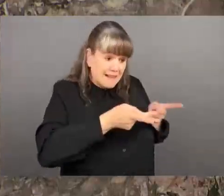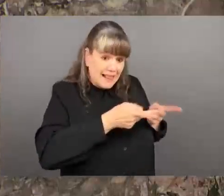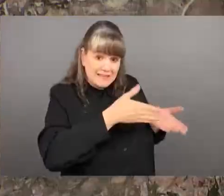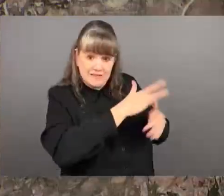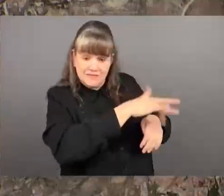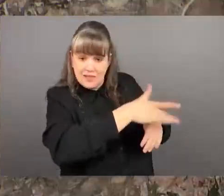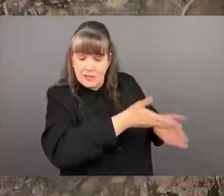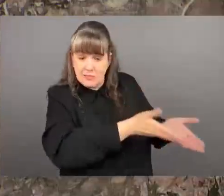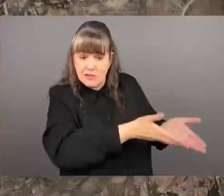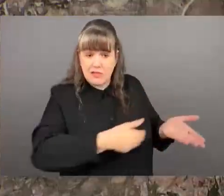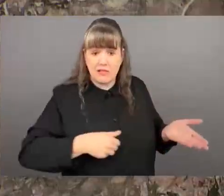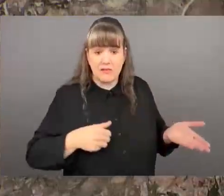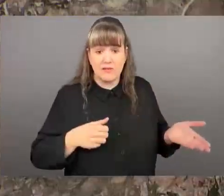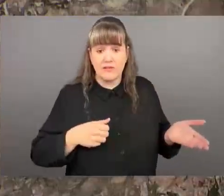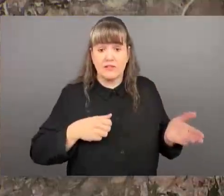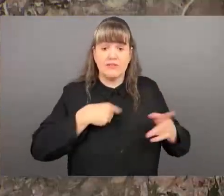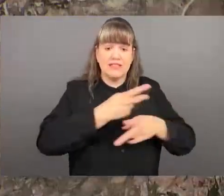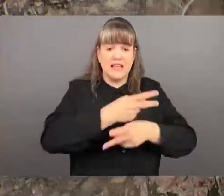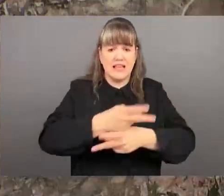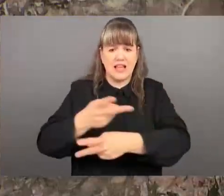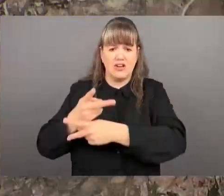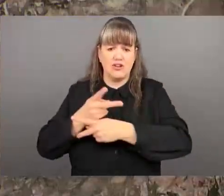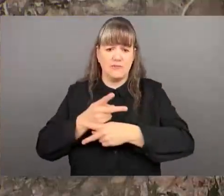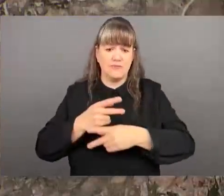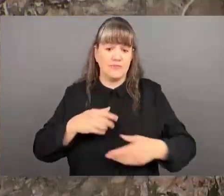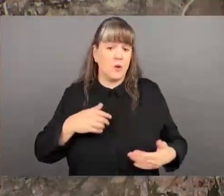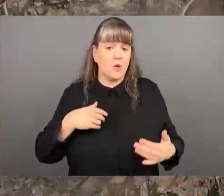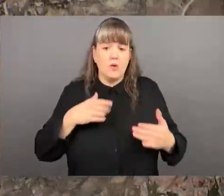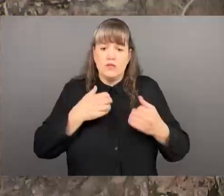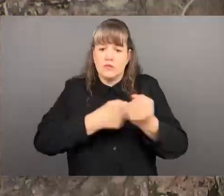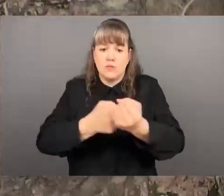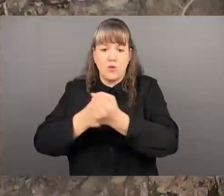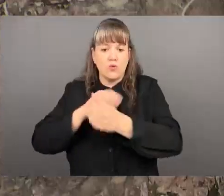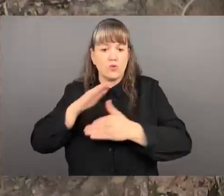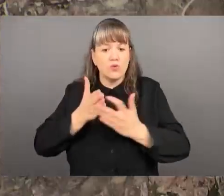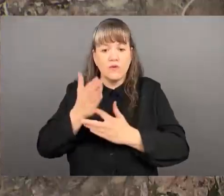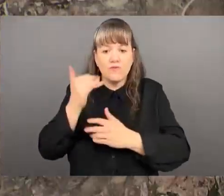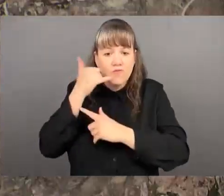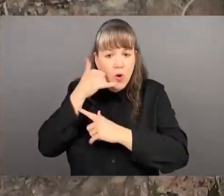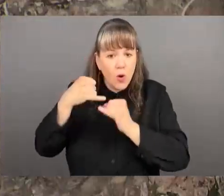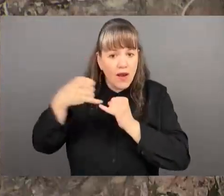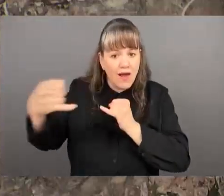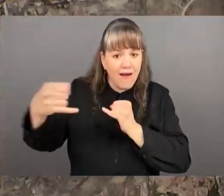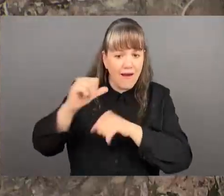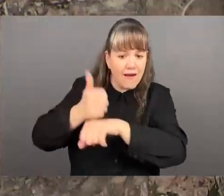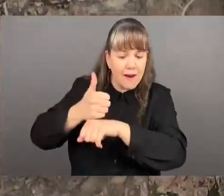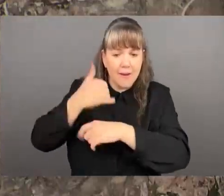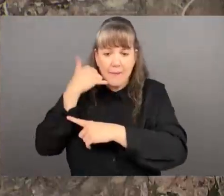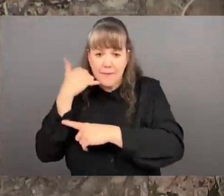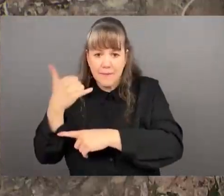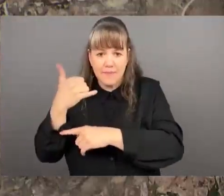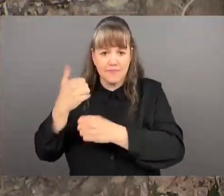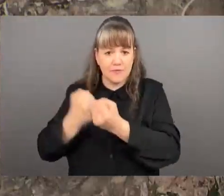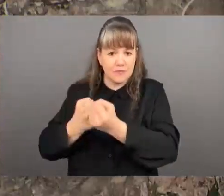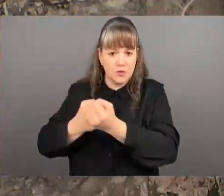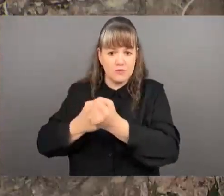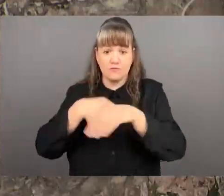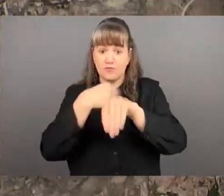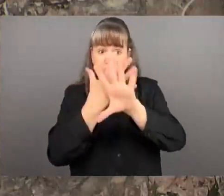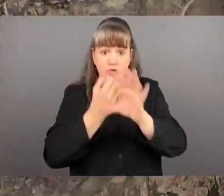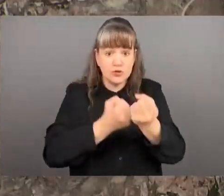ability to base through phone lines and virtual supports so that people living in remote and rural communities can access these